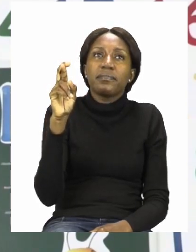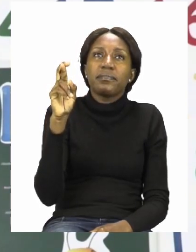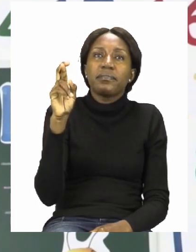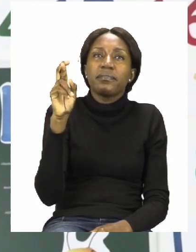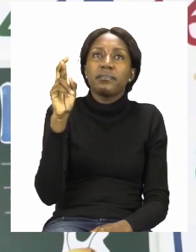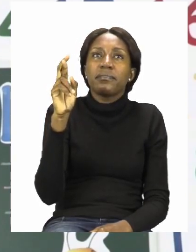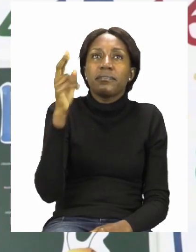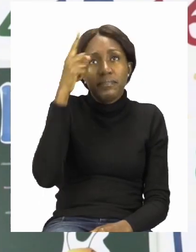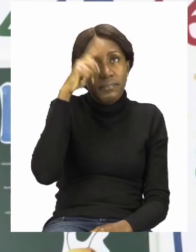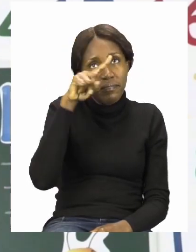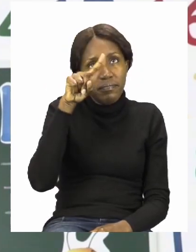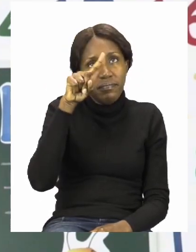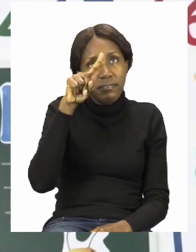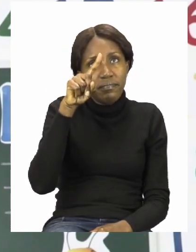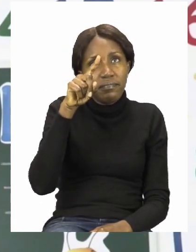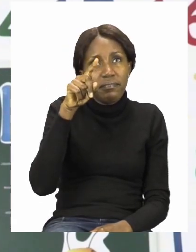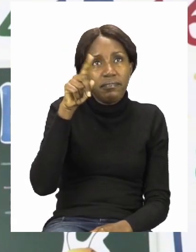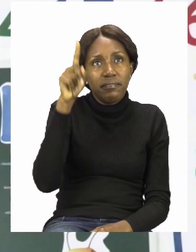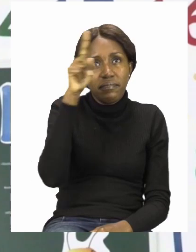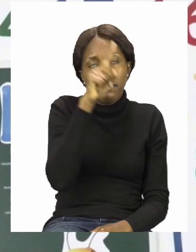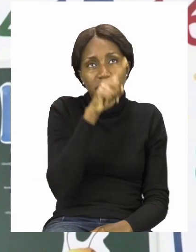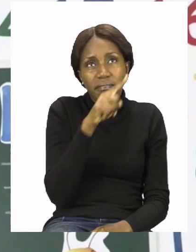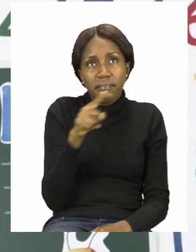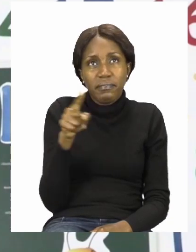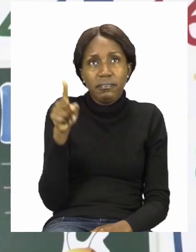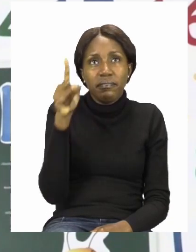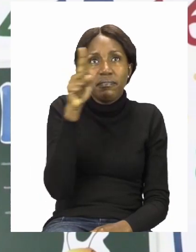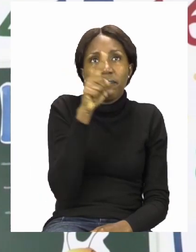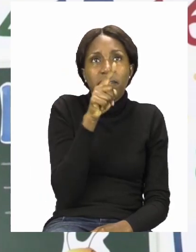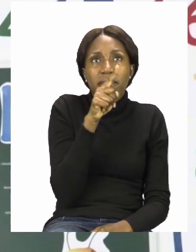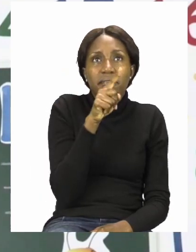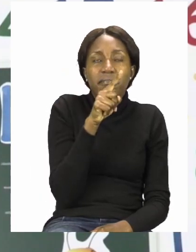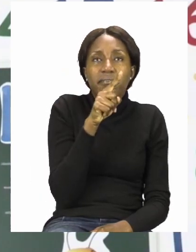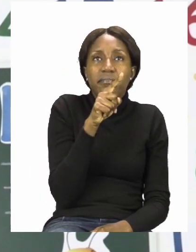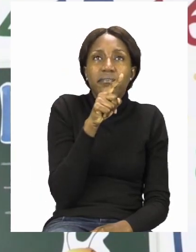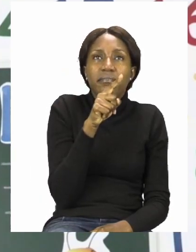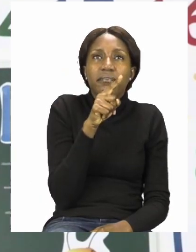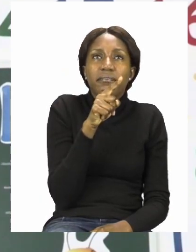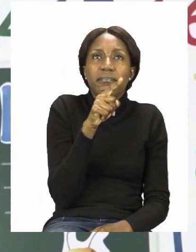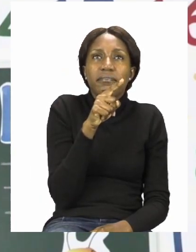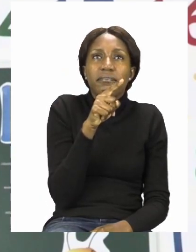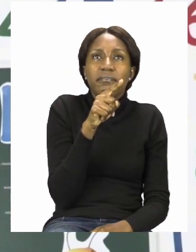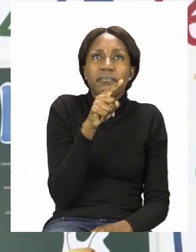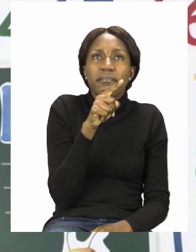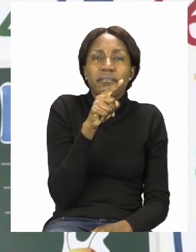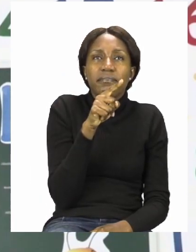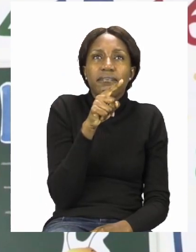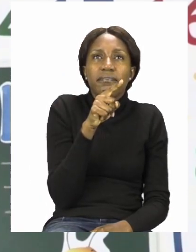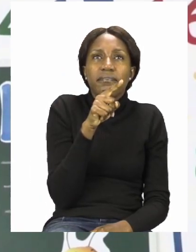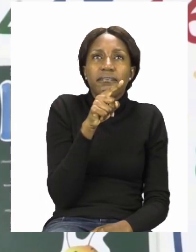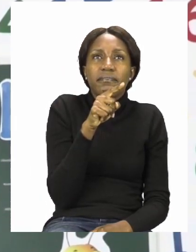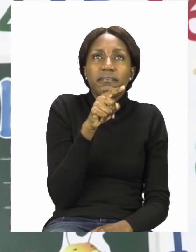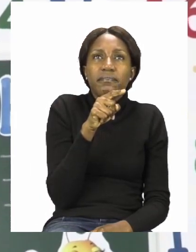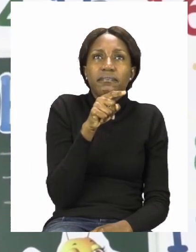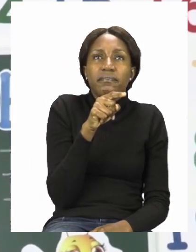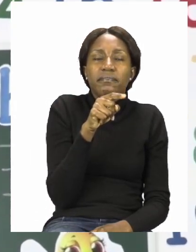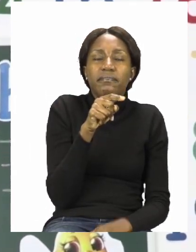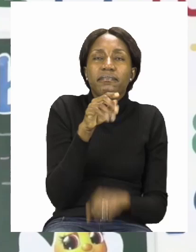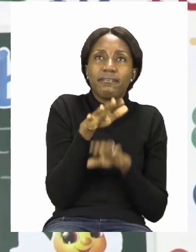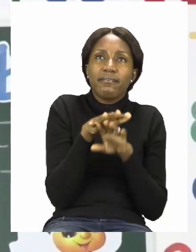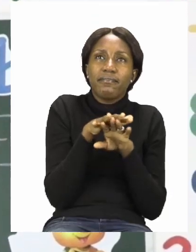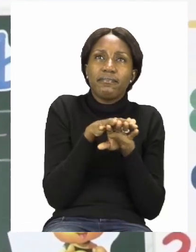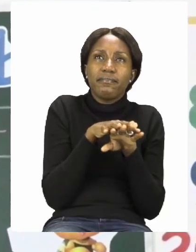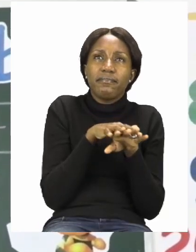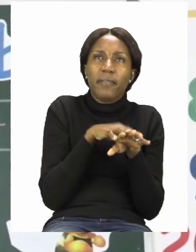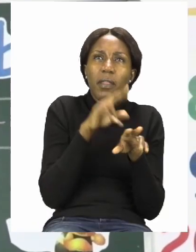word for. Now we just need to circle it. And remember to take your time when circling.